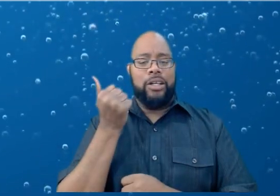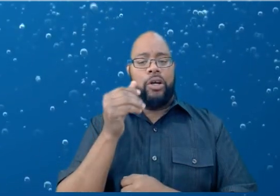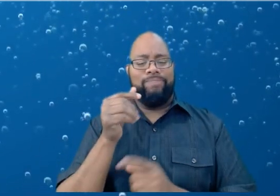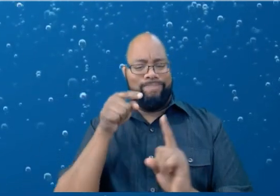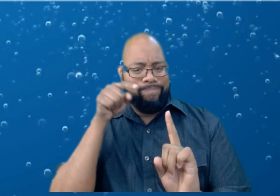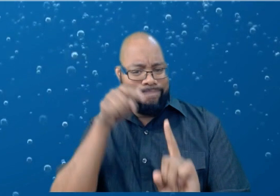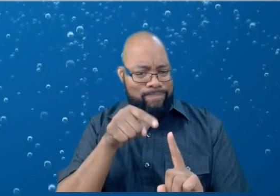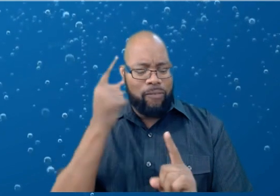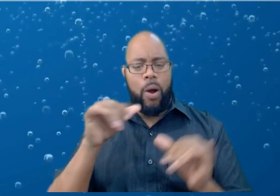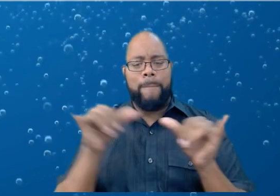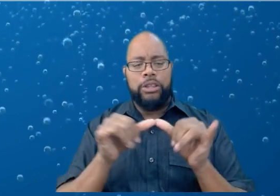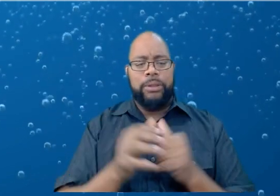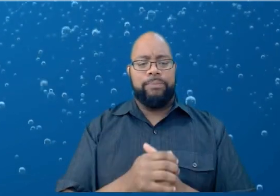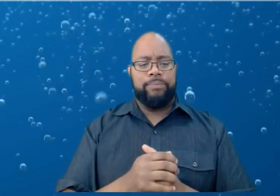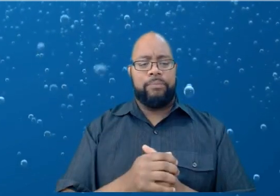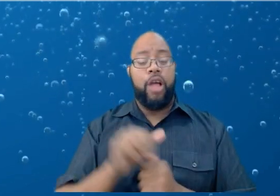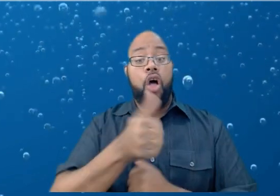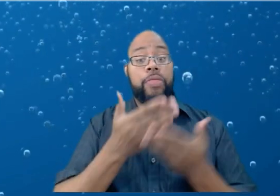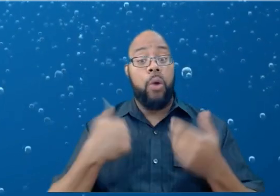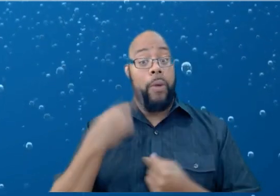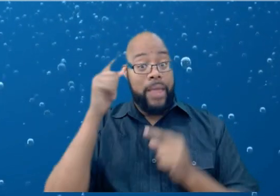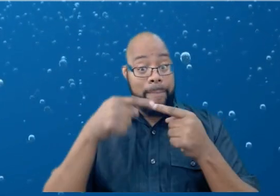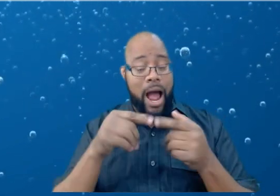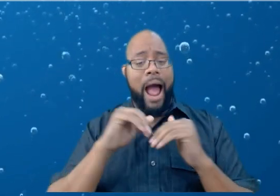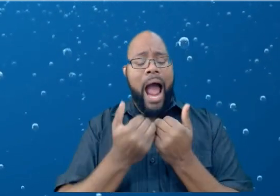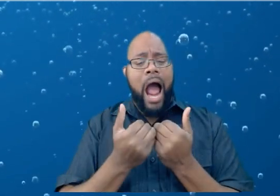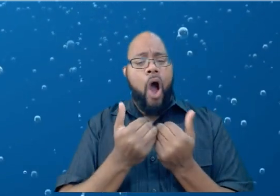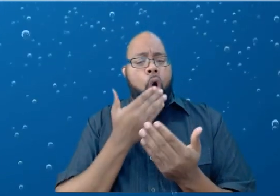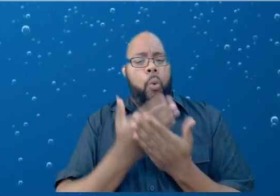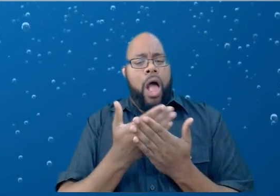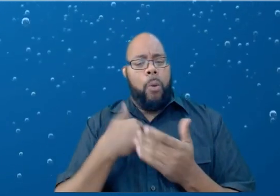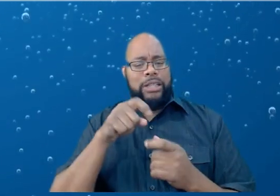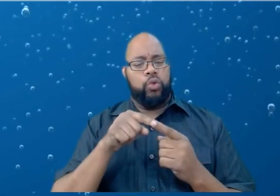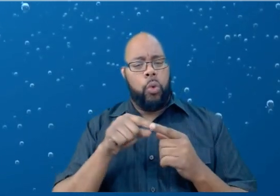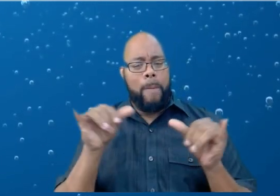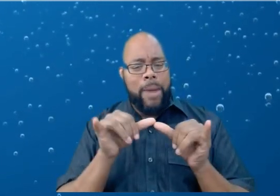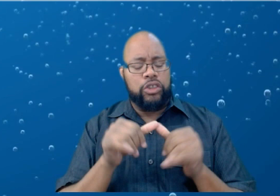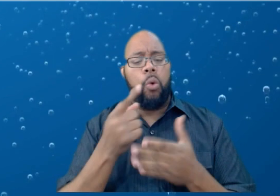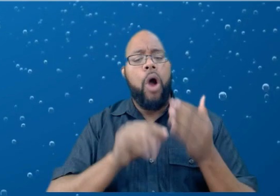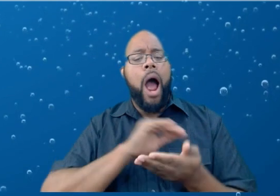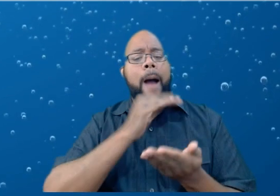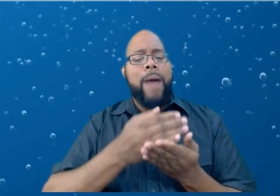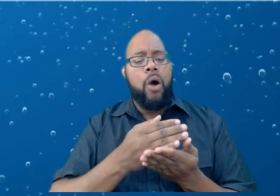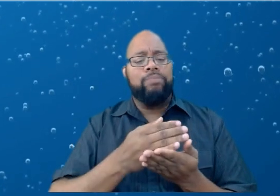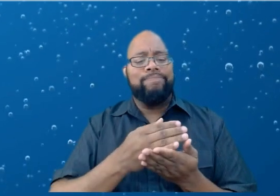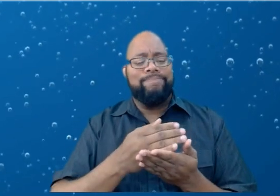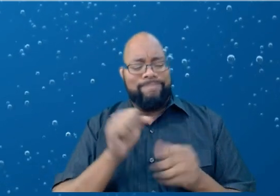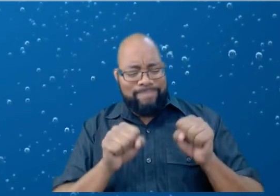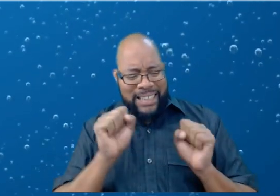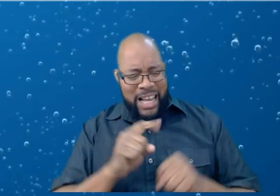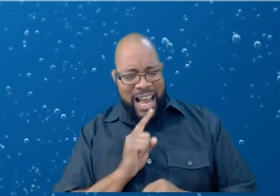the better precision for your measurements. The other thing that we think about is how well do we need to measure it? So what amount